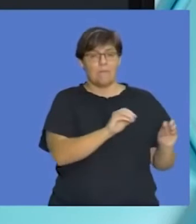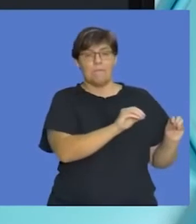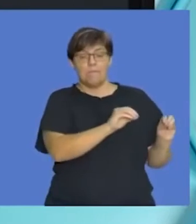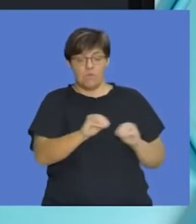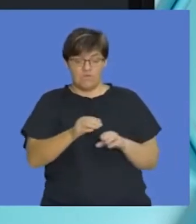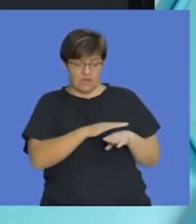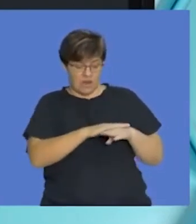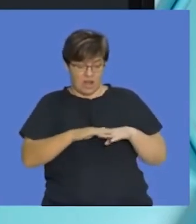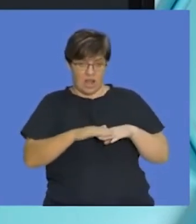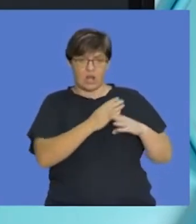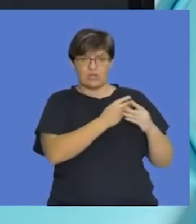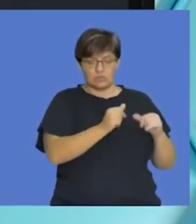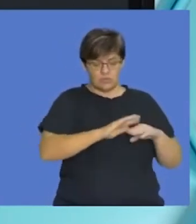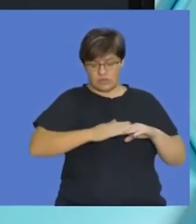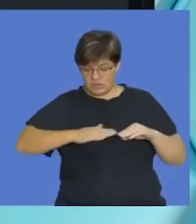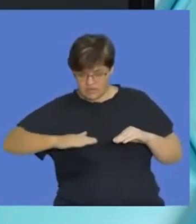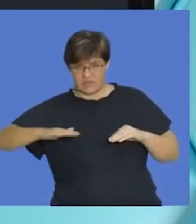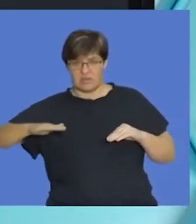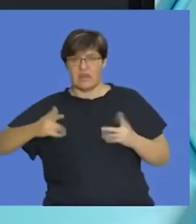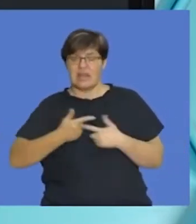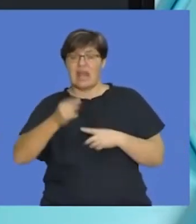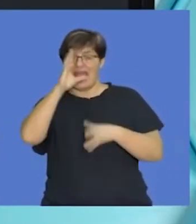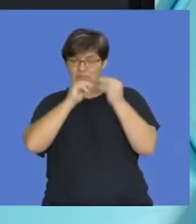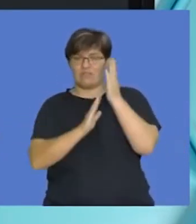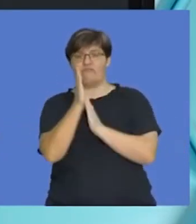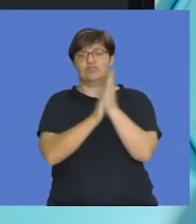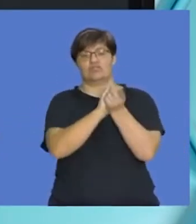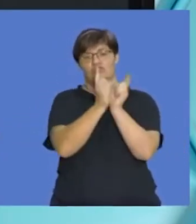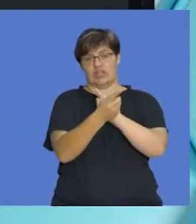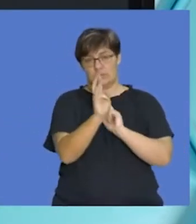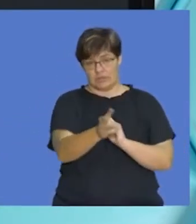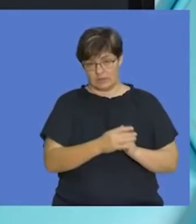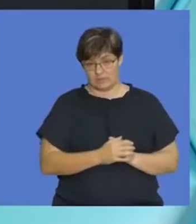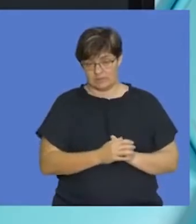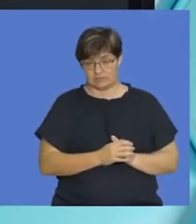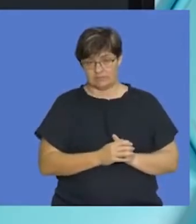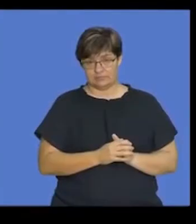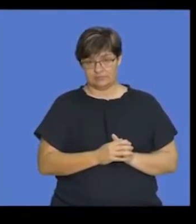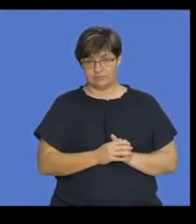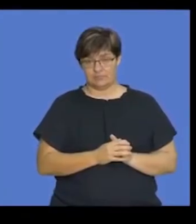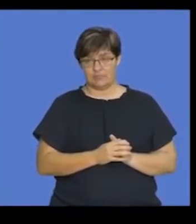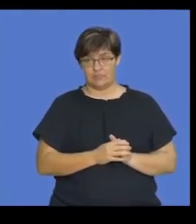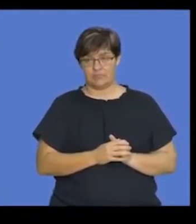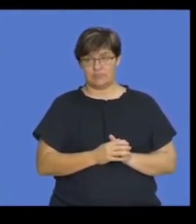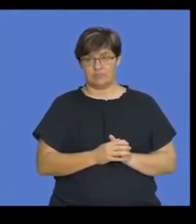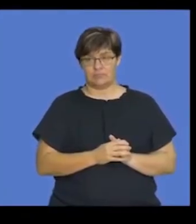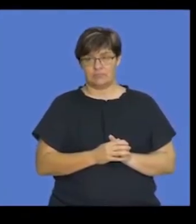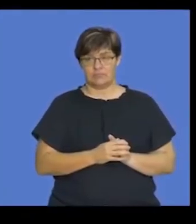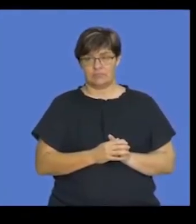is moving on, we change the friction that it experiences, okay?